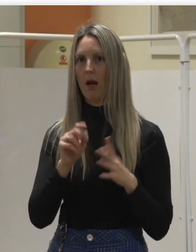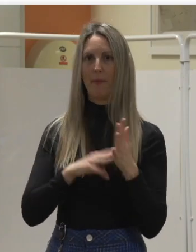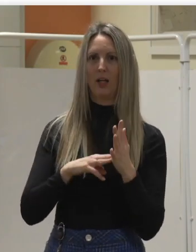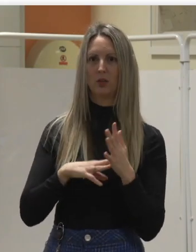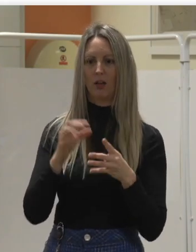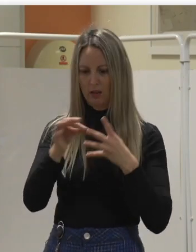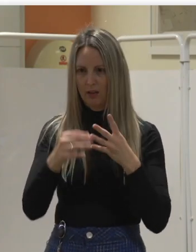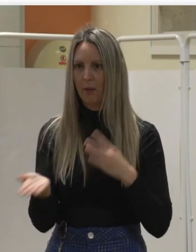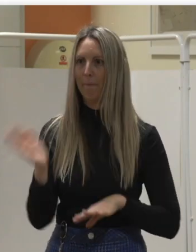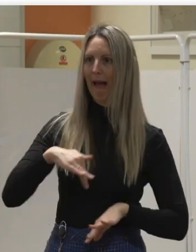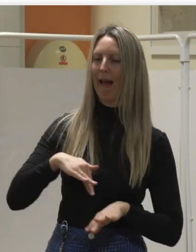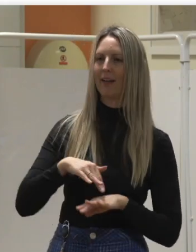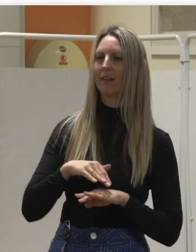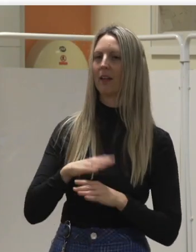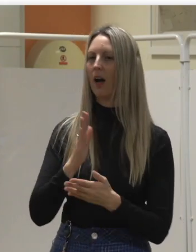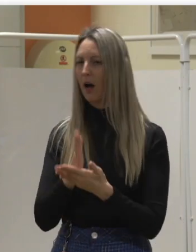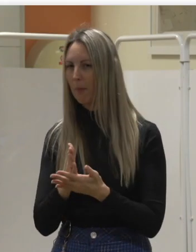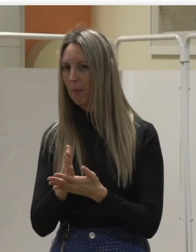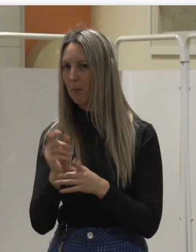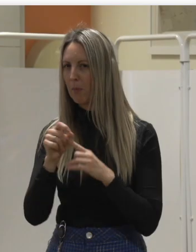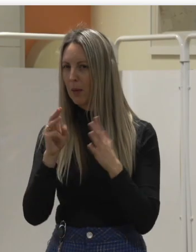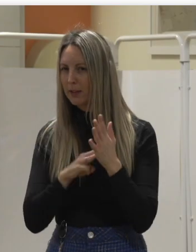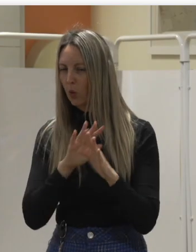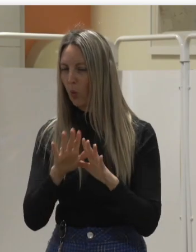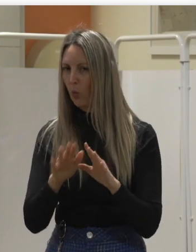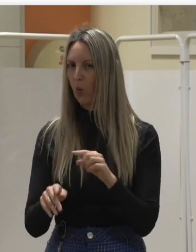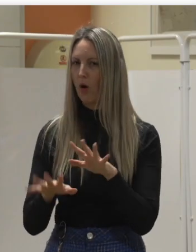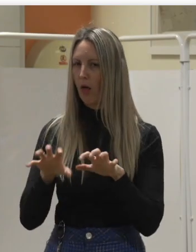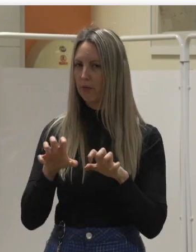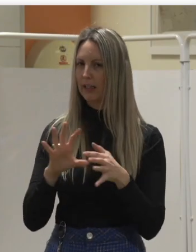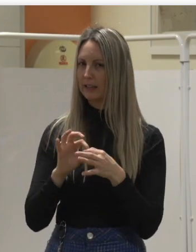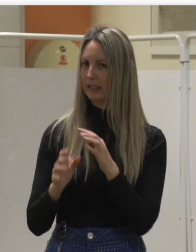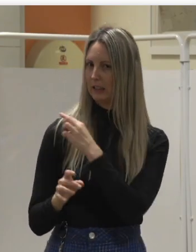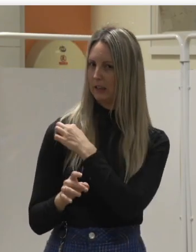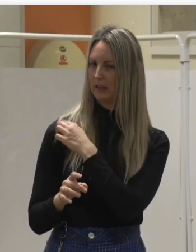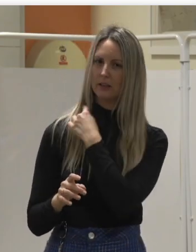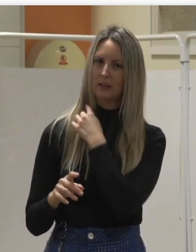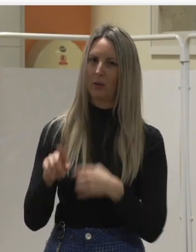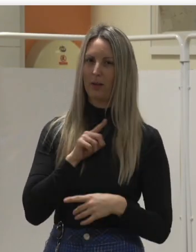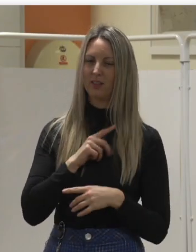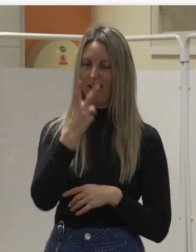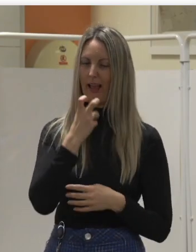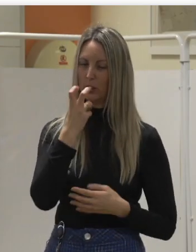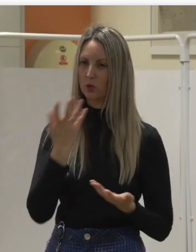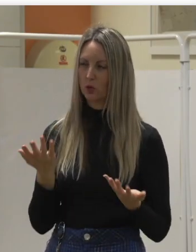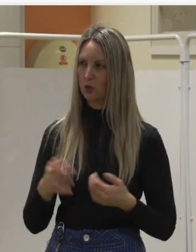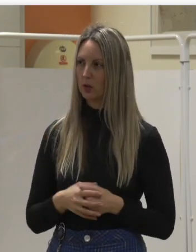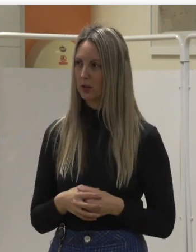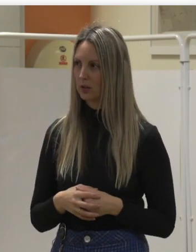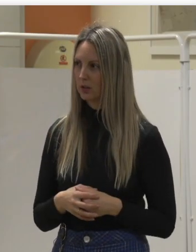the role of the doctor then to see whether this is true polymyalgia relapse or not. So then